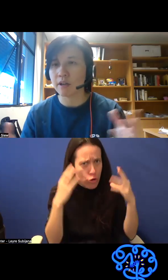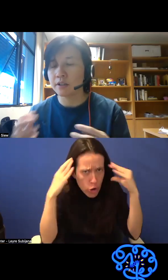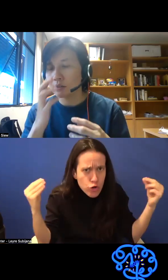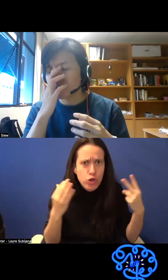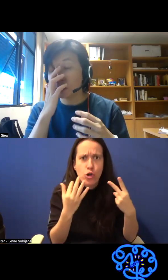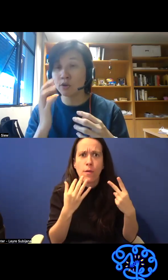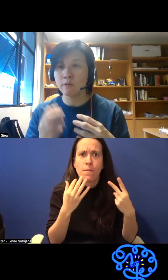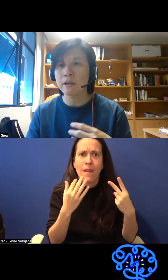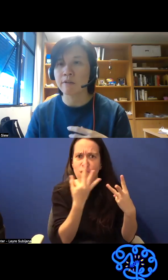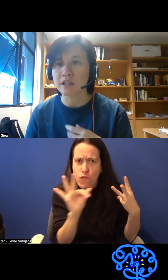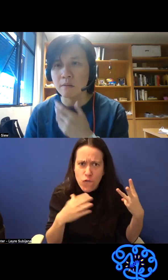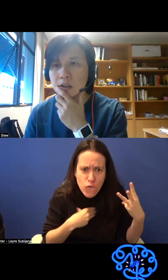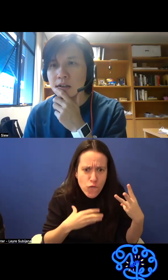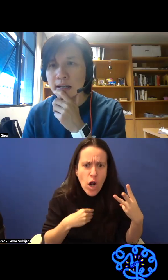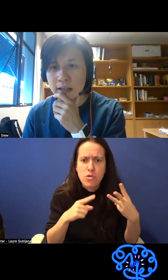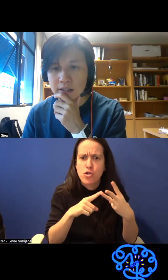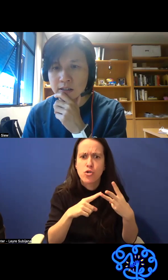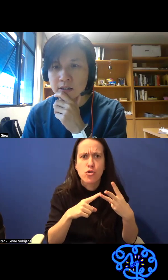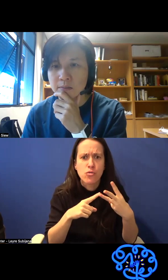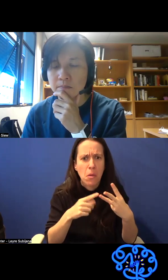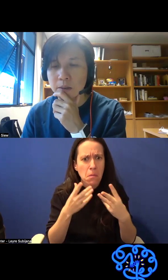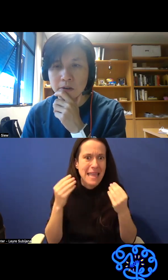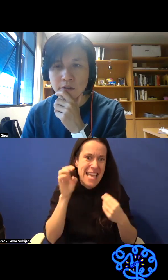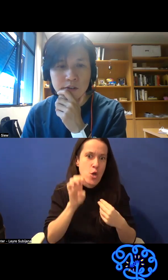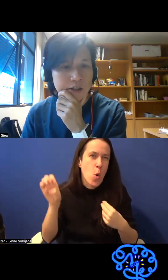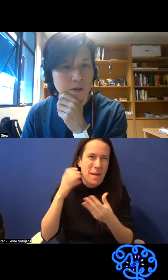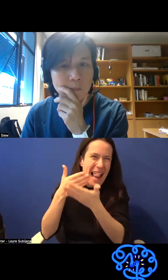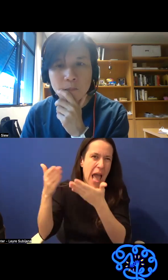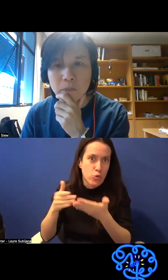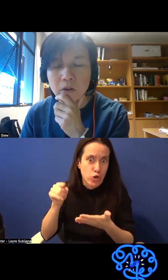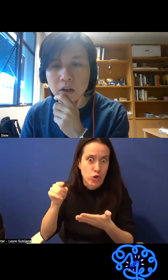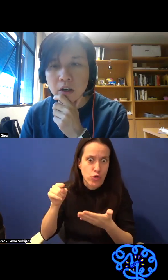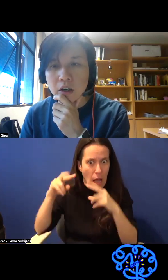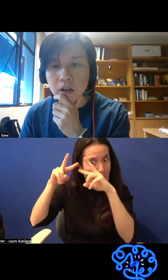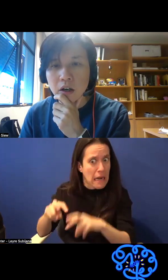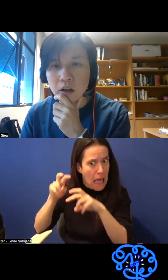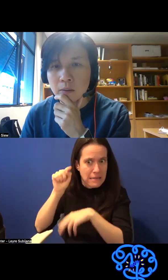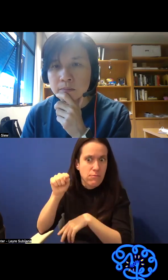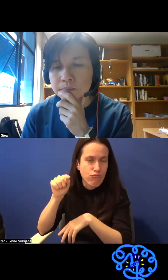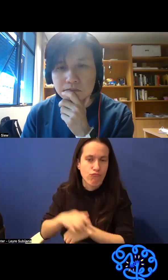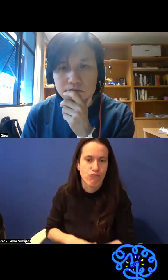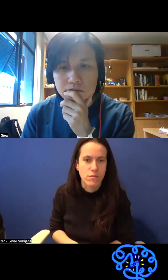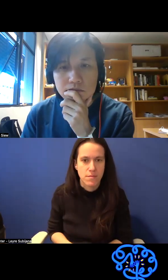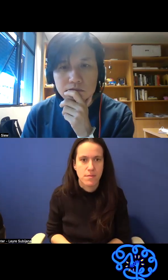and other Indo-European languages that we analyzed in this paper with Justin.